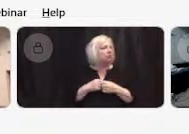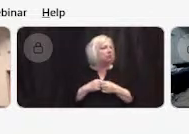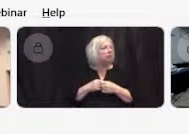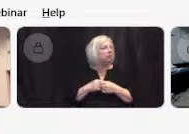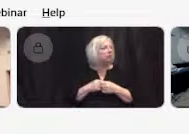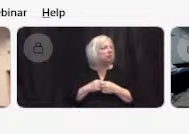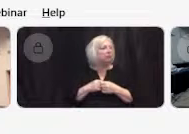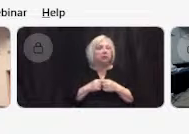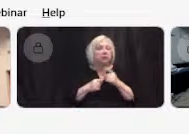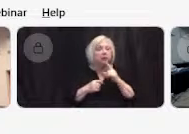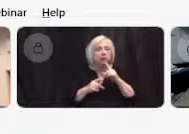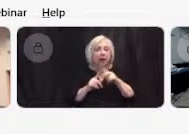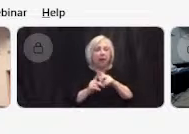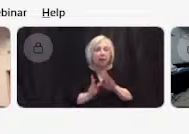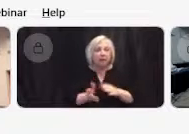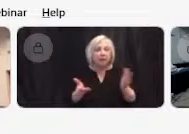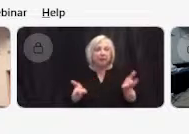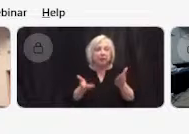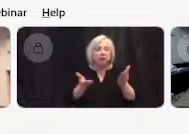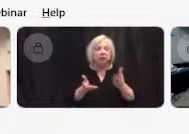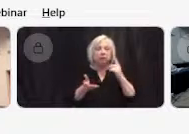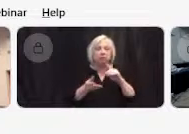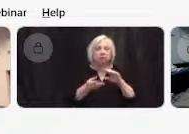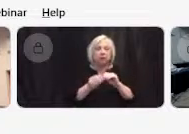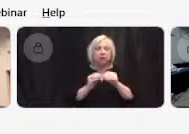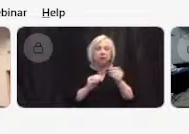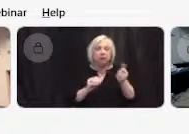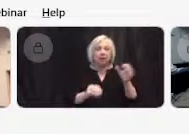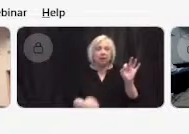Is the applicant present for item number 19?